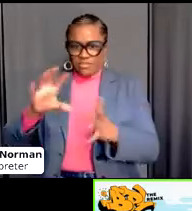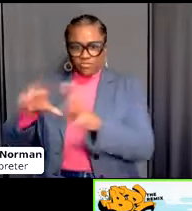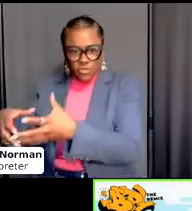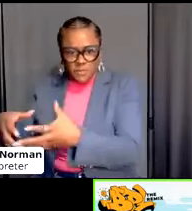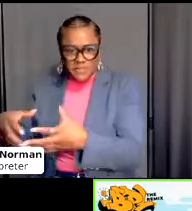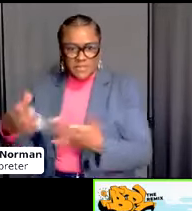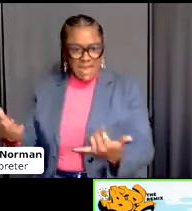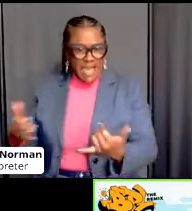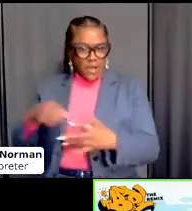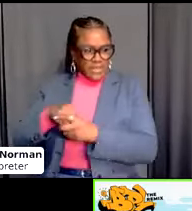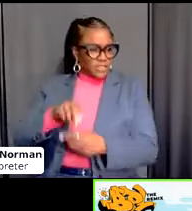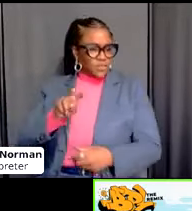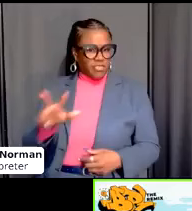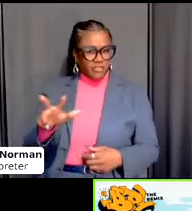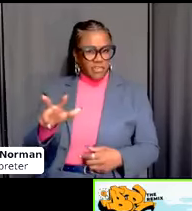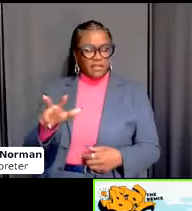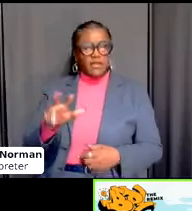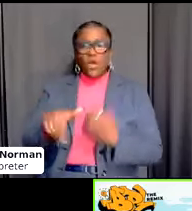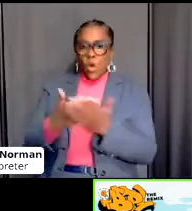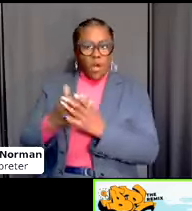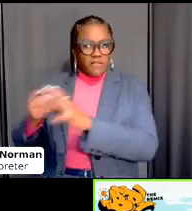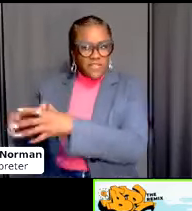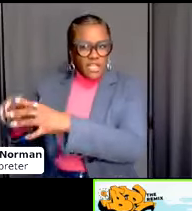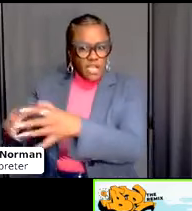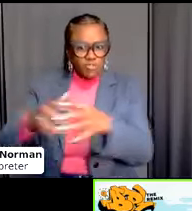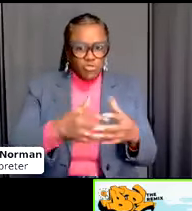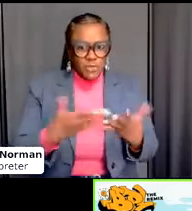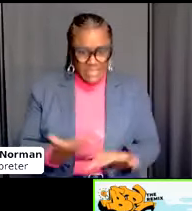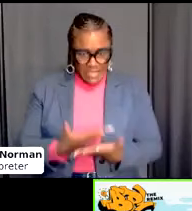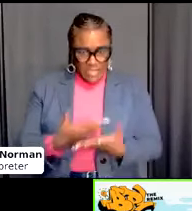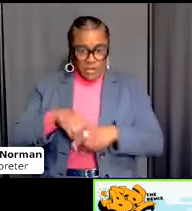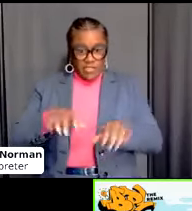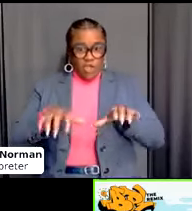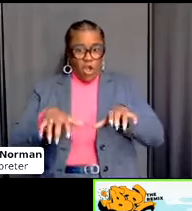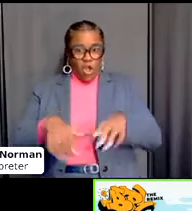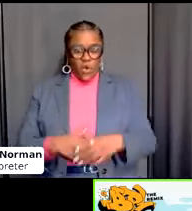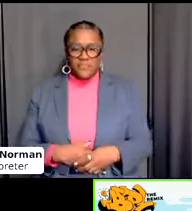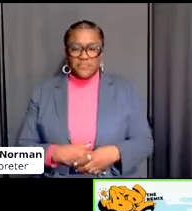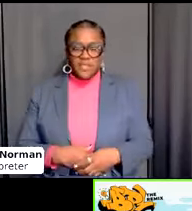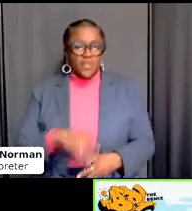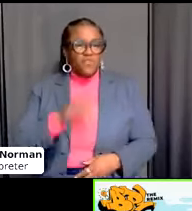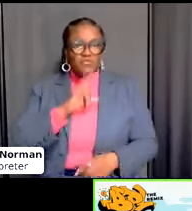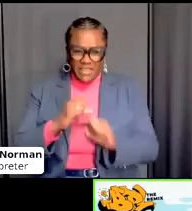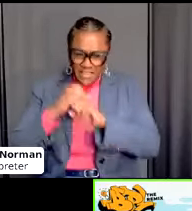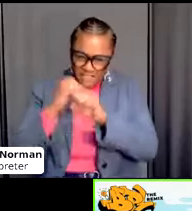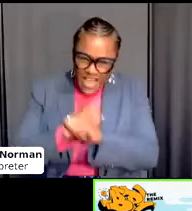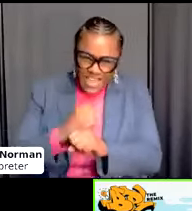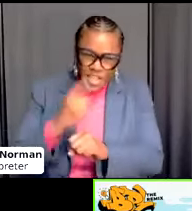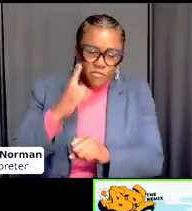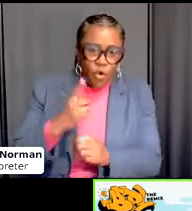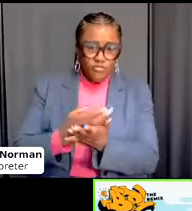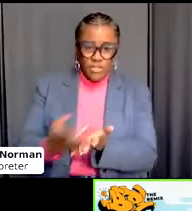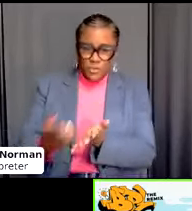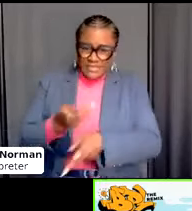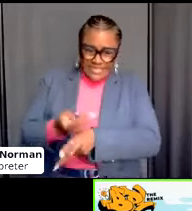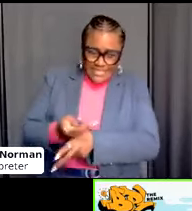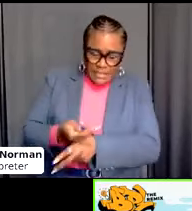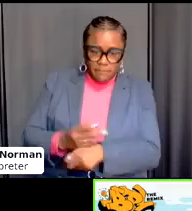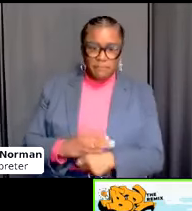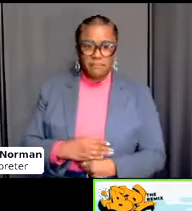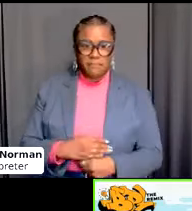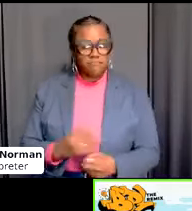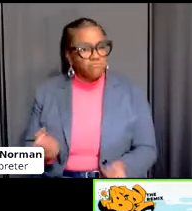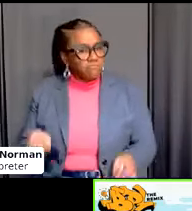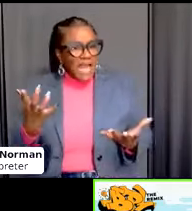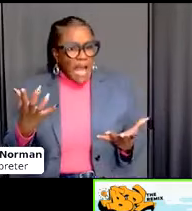M23, all of these groups here in the Congo, really fighting for these resources. How much